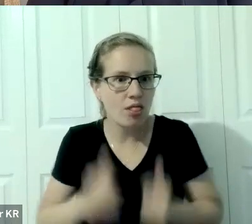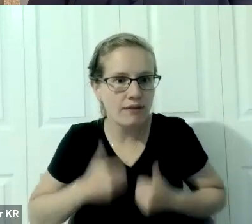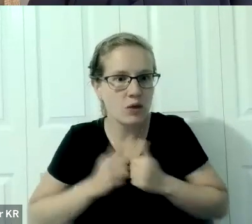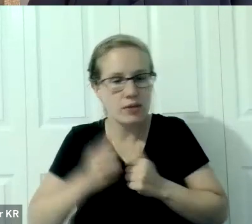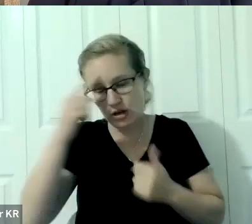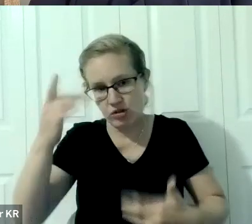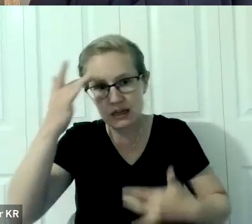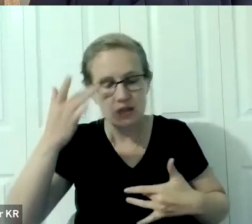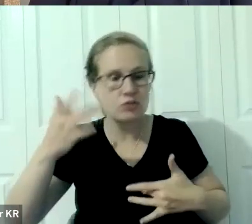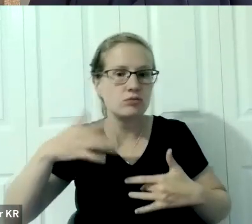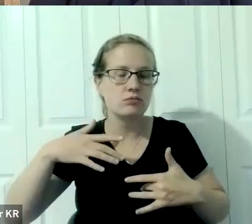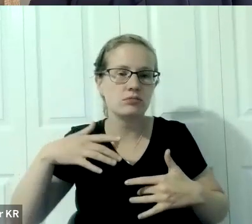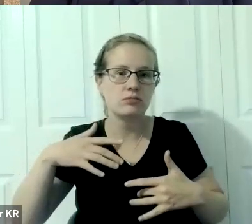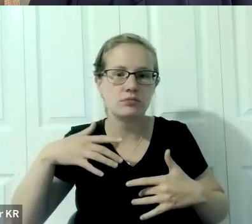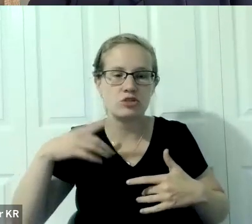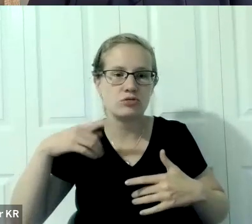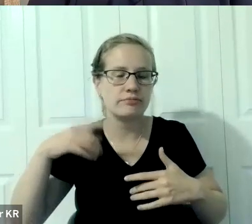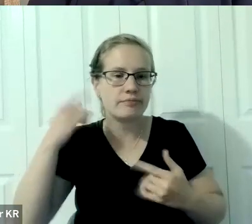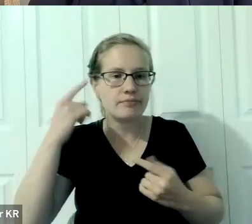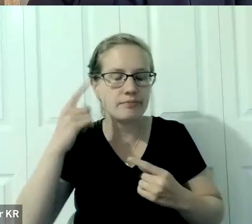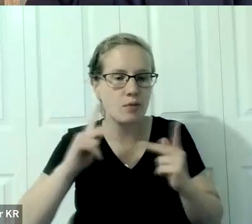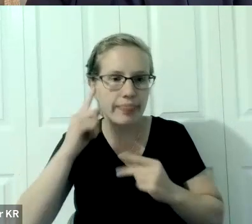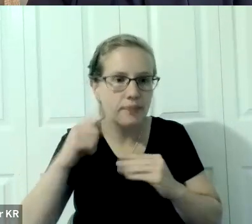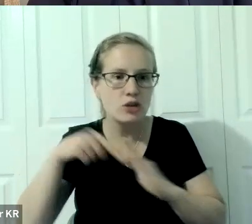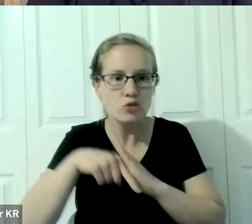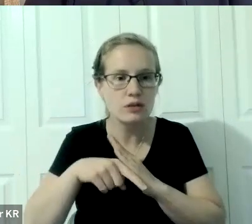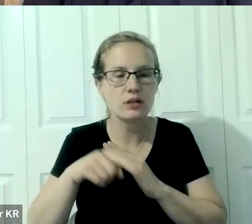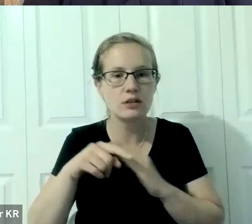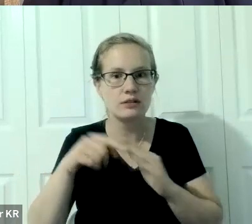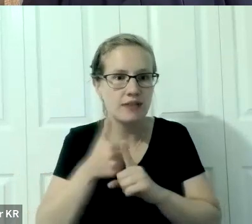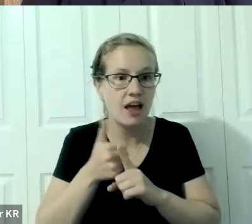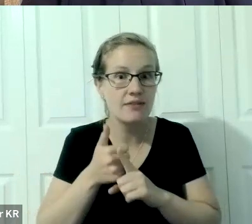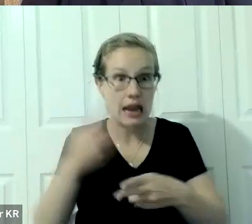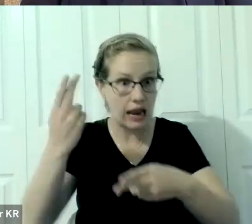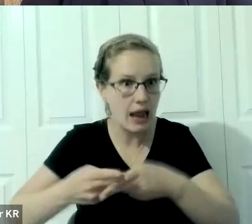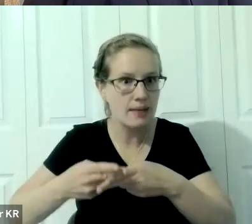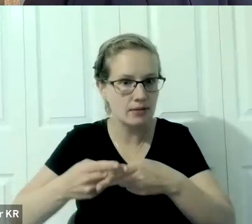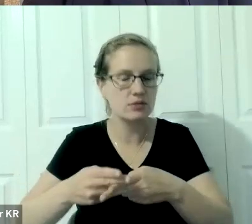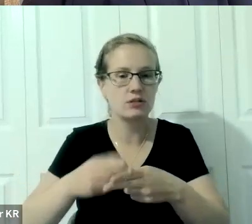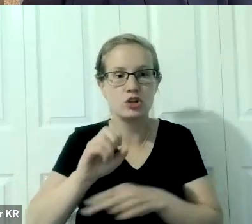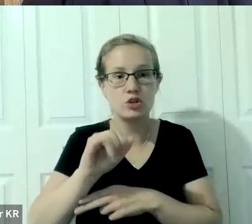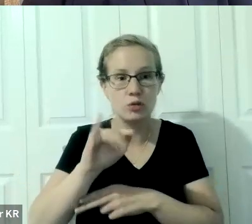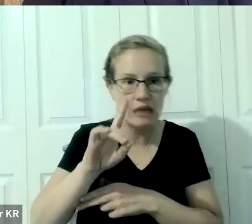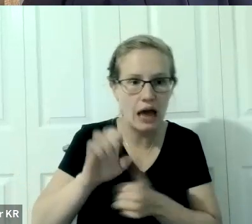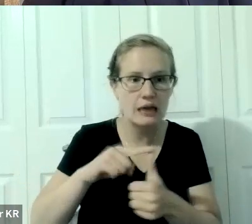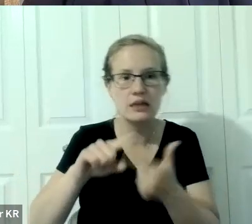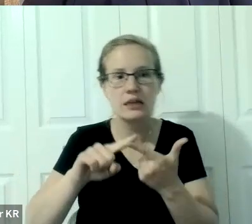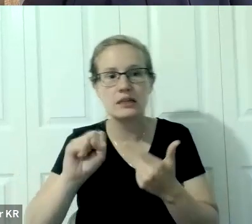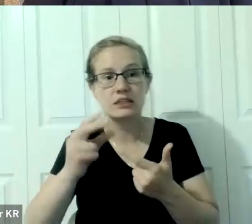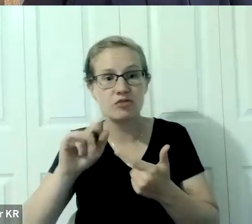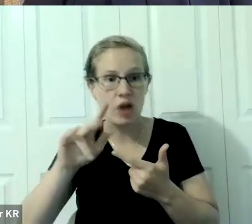or schizophrenia or suicidal ideation. You know, name it right out in the intercessory prayers. Have